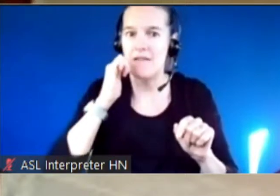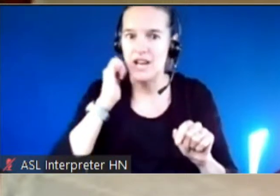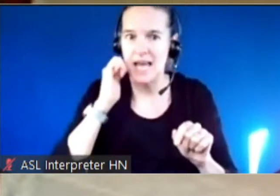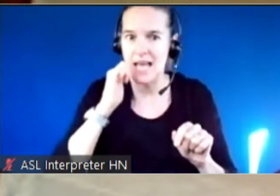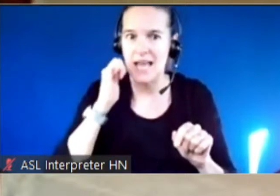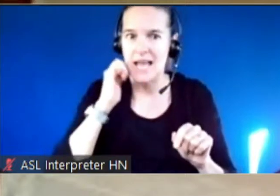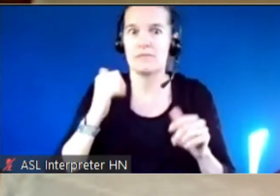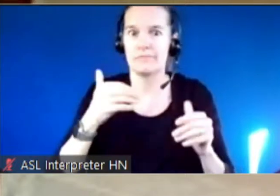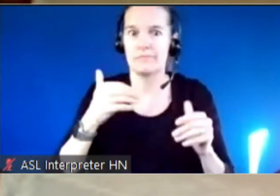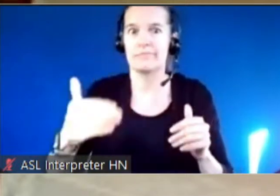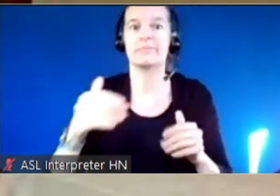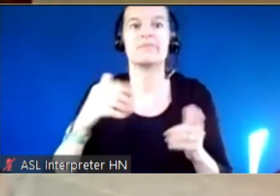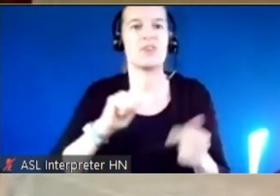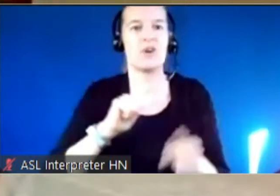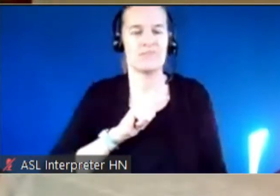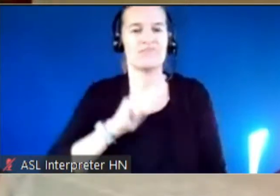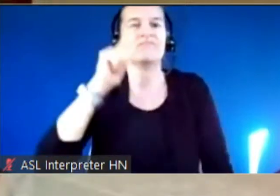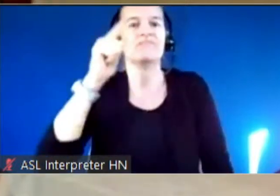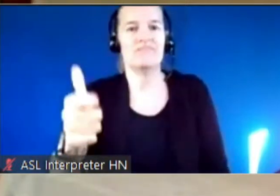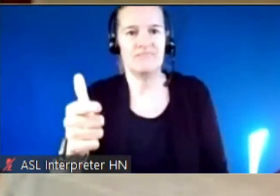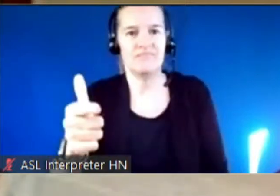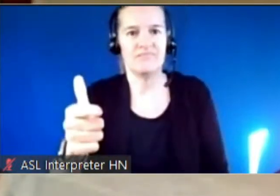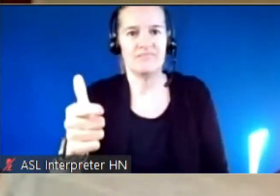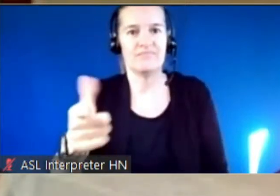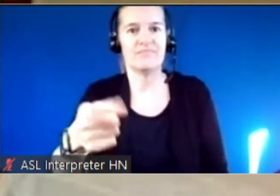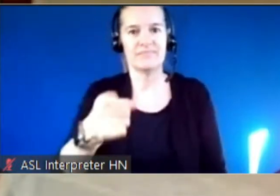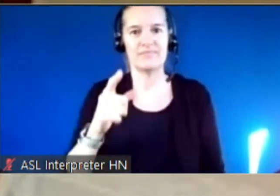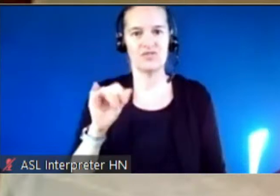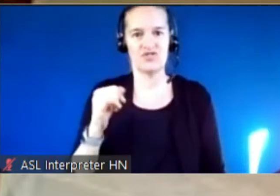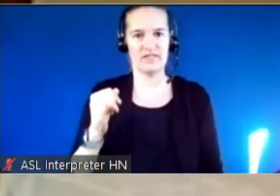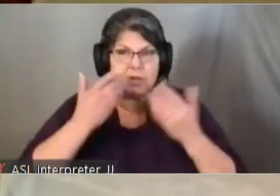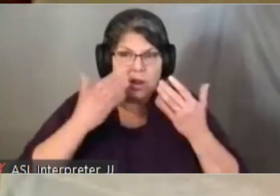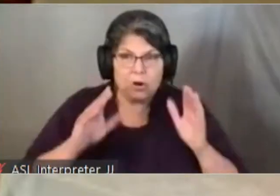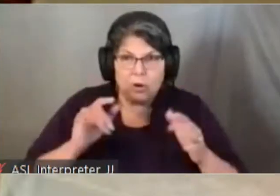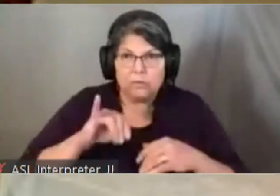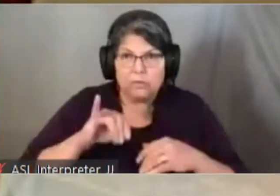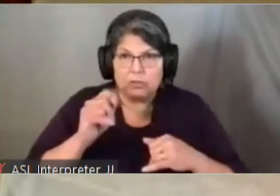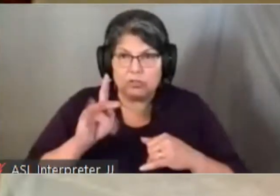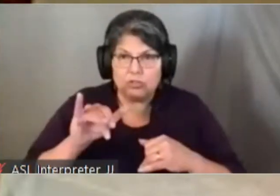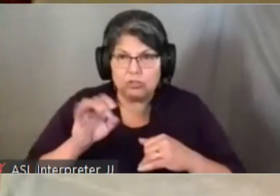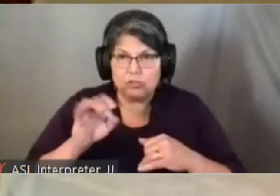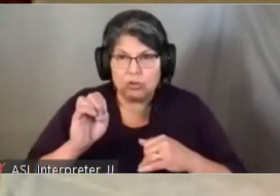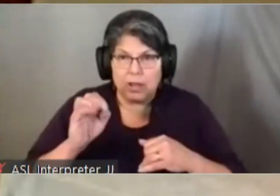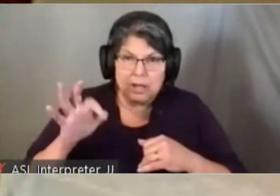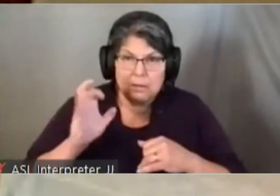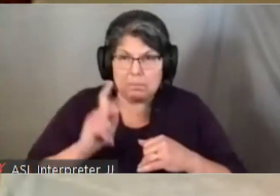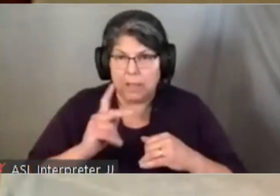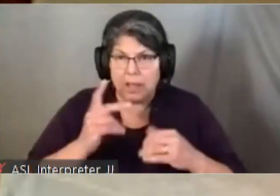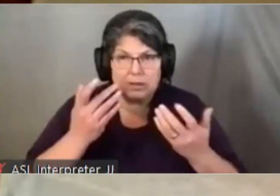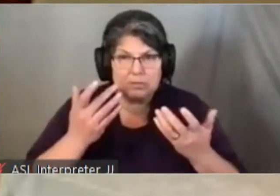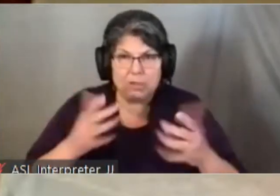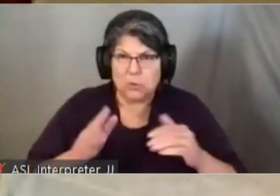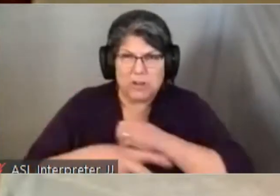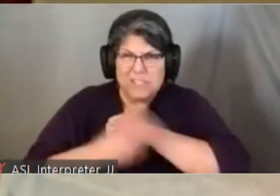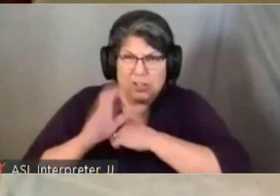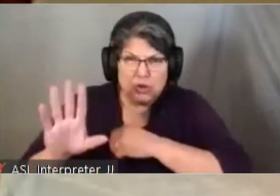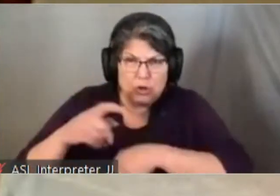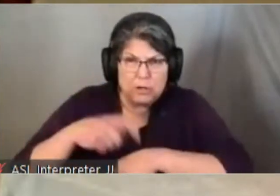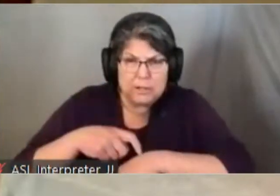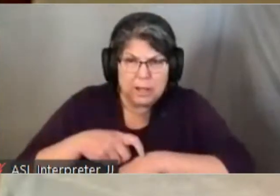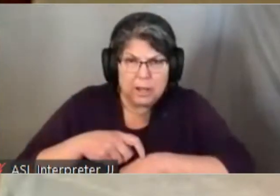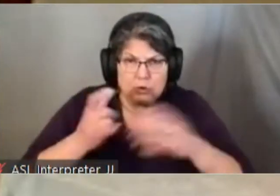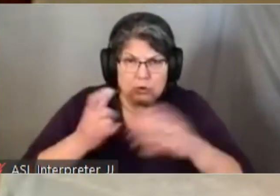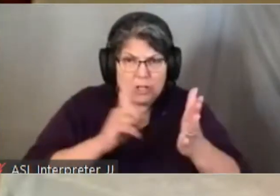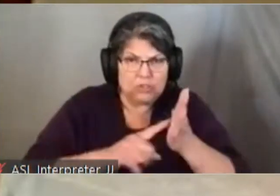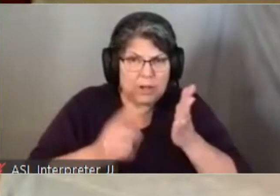with this. So I don't know if Ms. Orozco is back with us, Ashley. I don't want to take any of her time. Do you want to just check and see if she's with